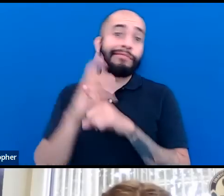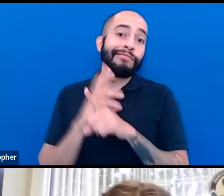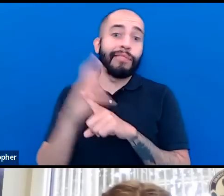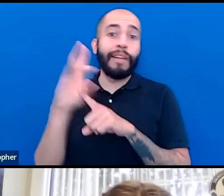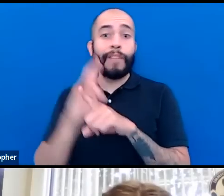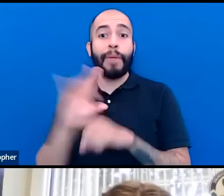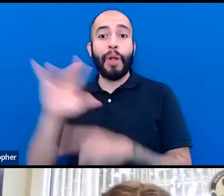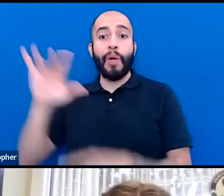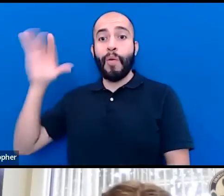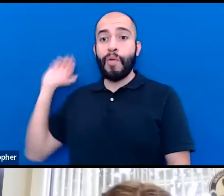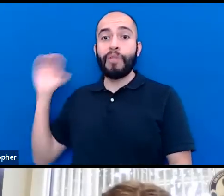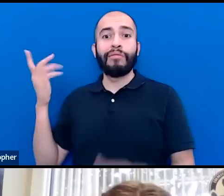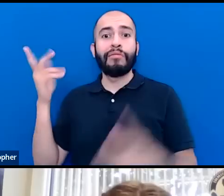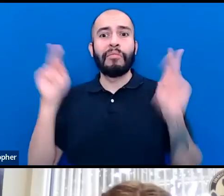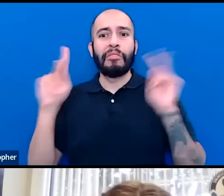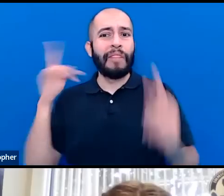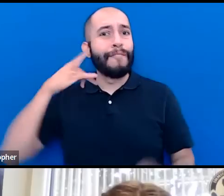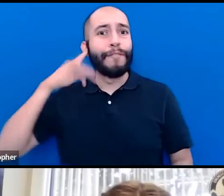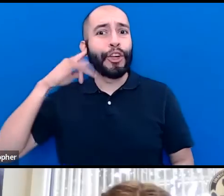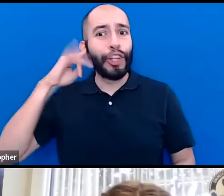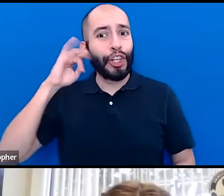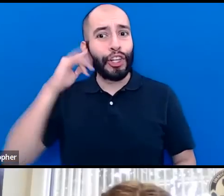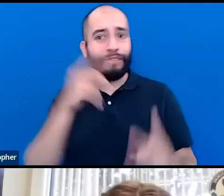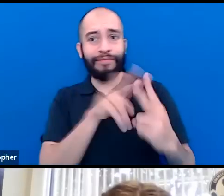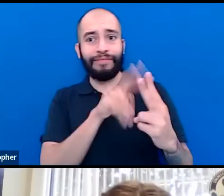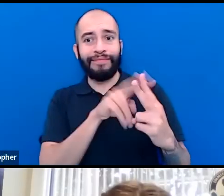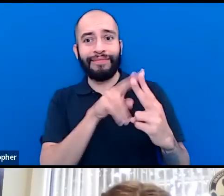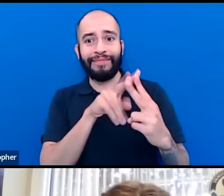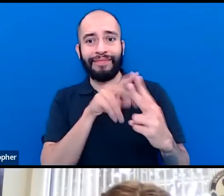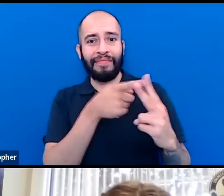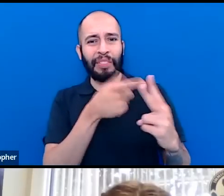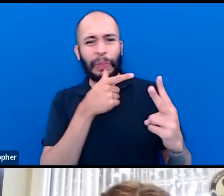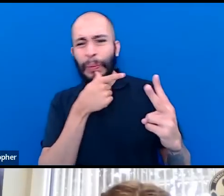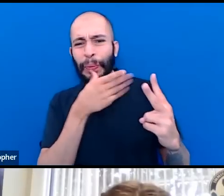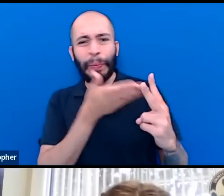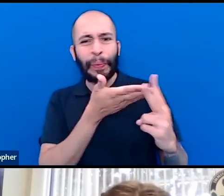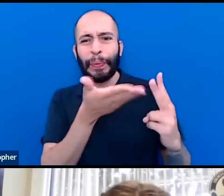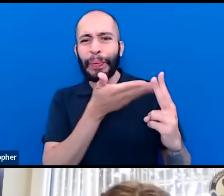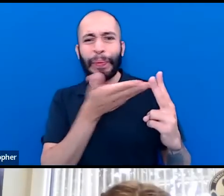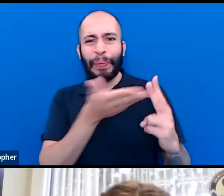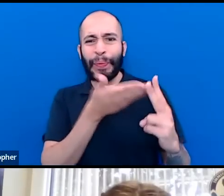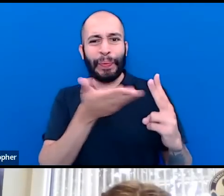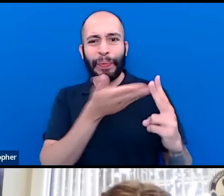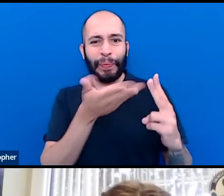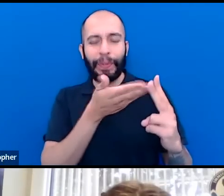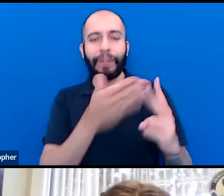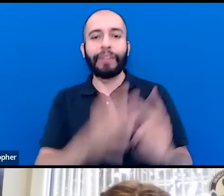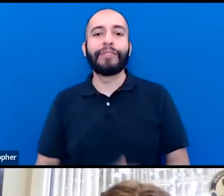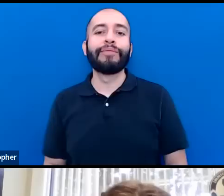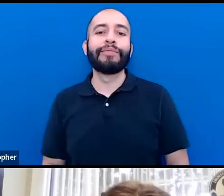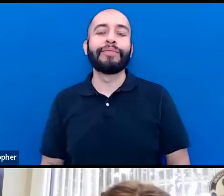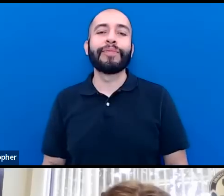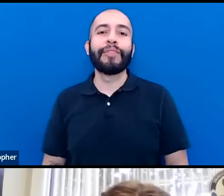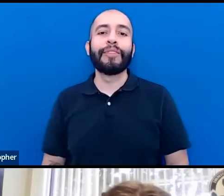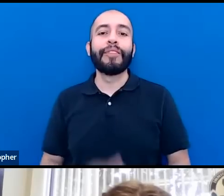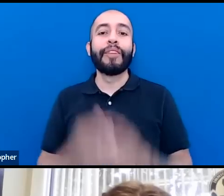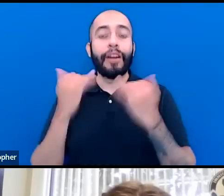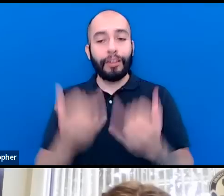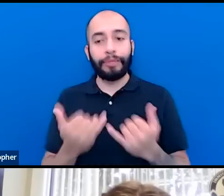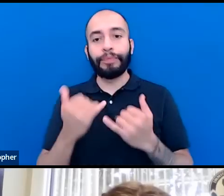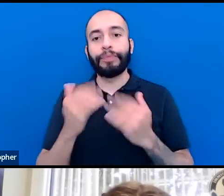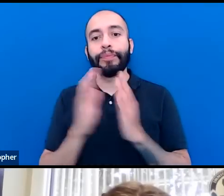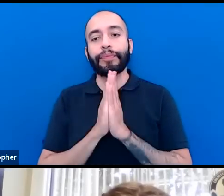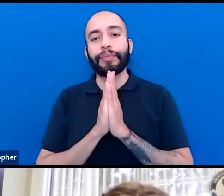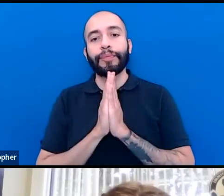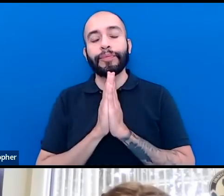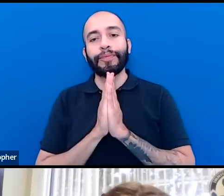to. But then there's that line from the Ralph Waldo Emerson poem, "Fired the shot around the world." Well, I think, Chris, you